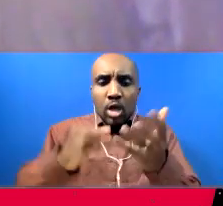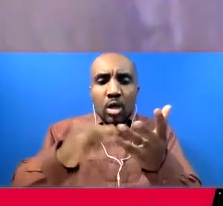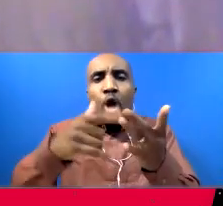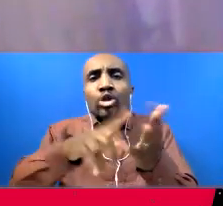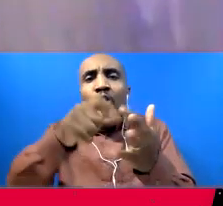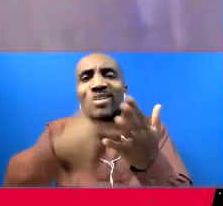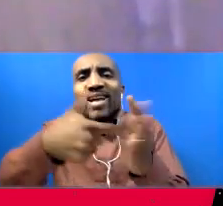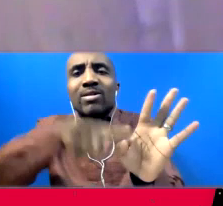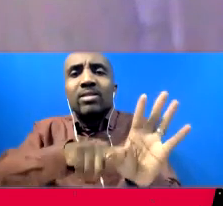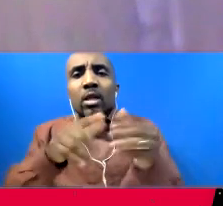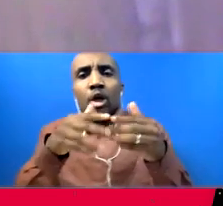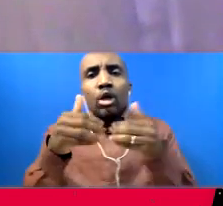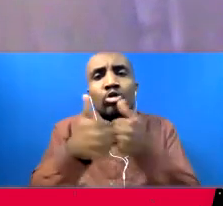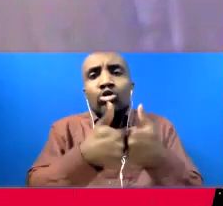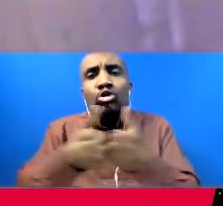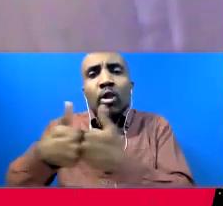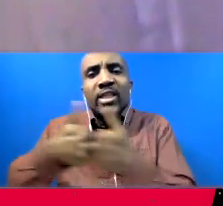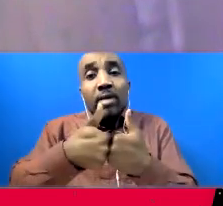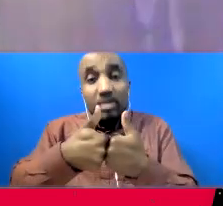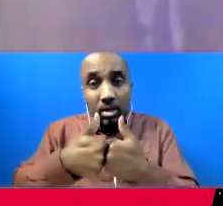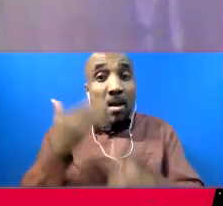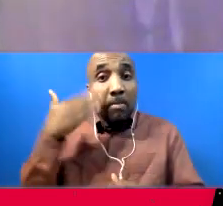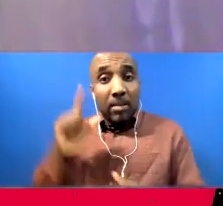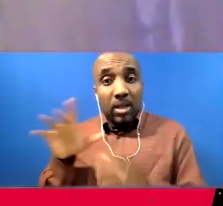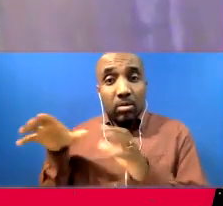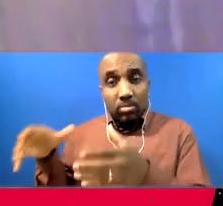and between Black people and Palestinians.